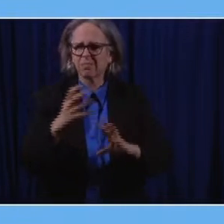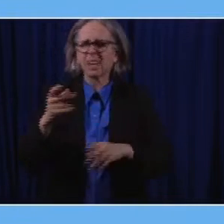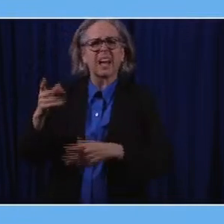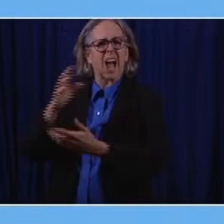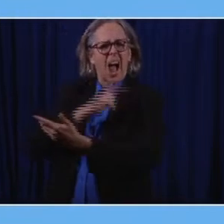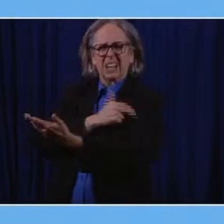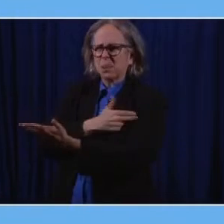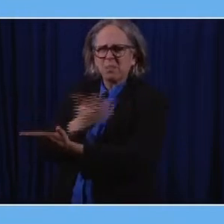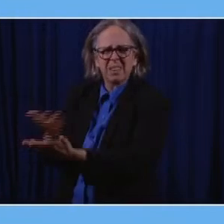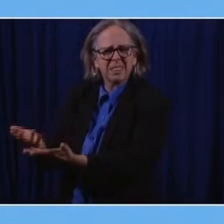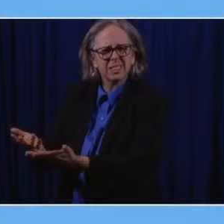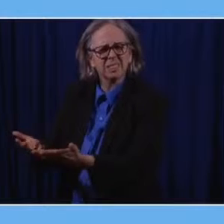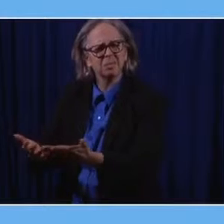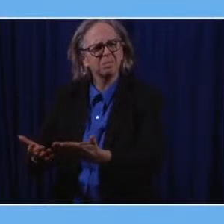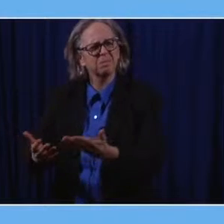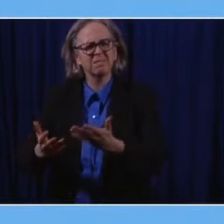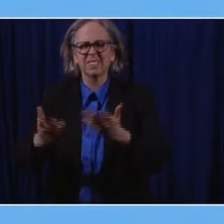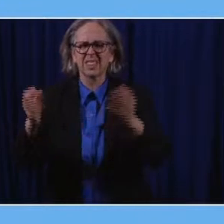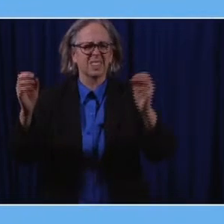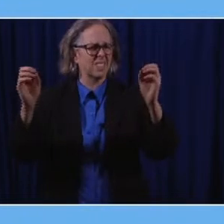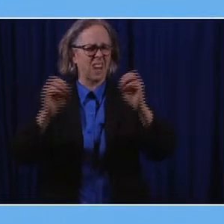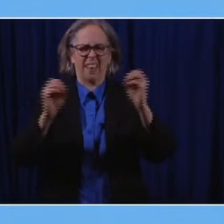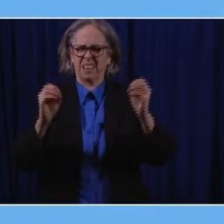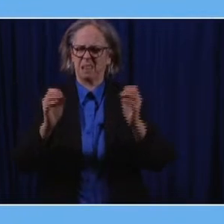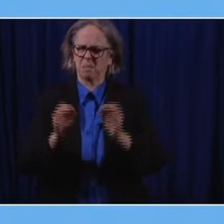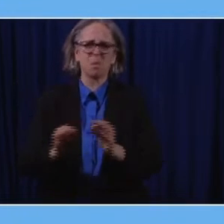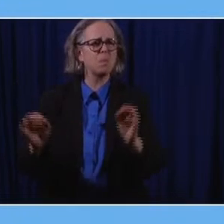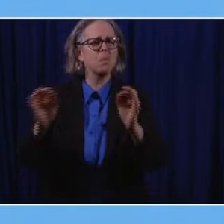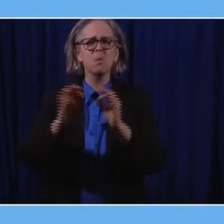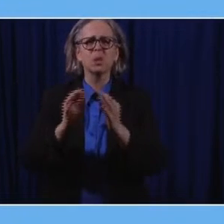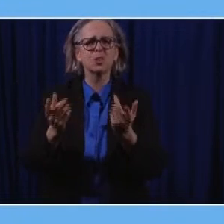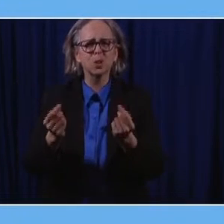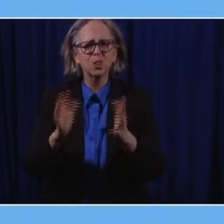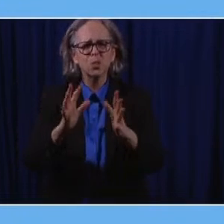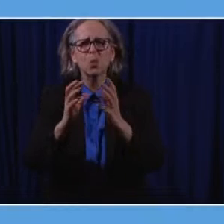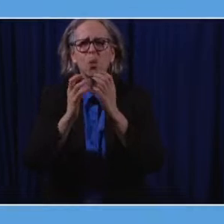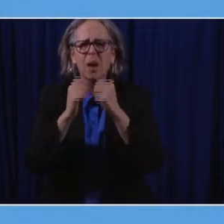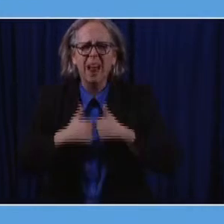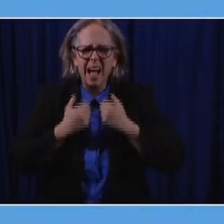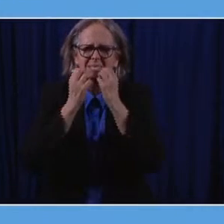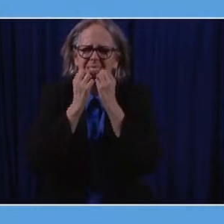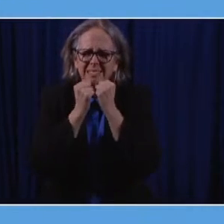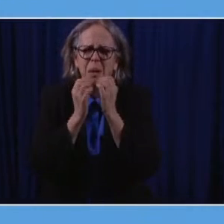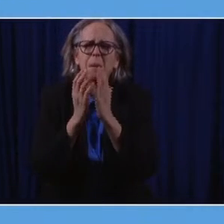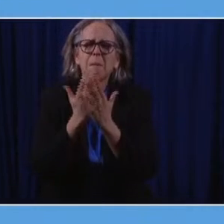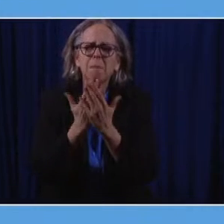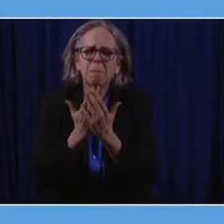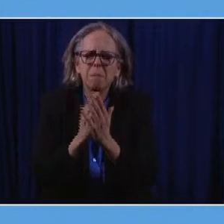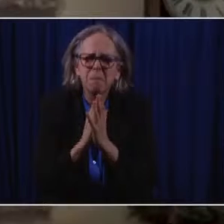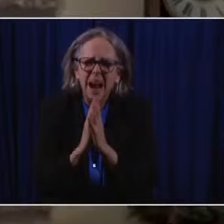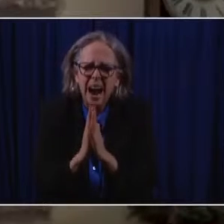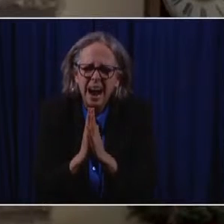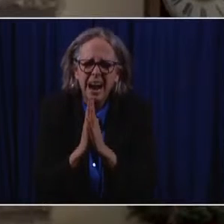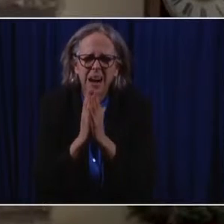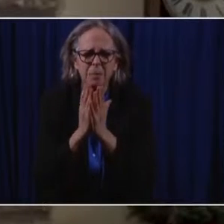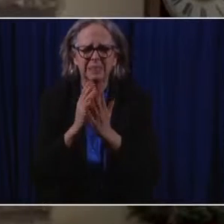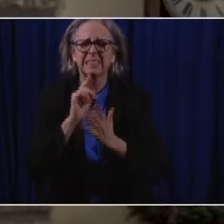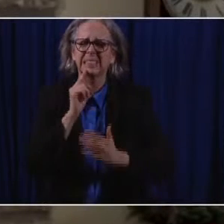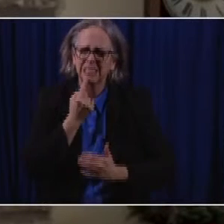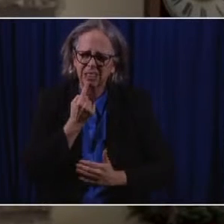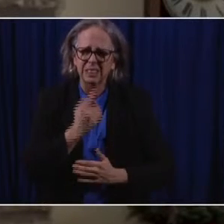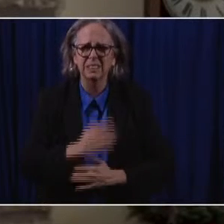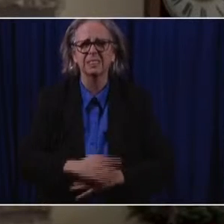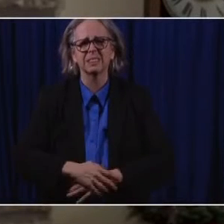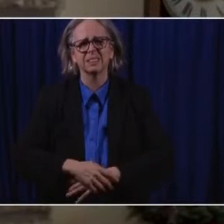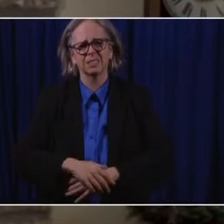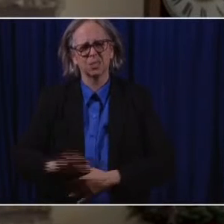your life. I beg the public to take this virus more seriously. To beat this virus, we need your help, please. We